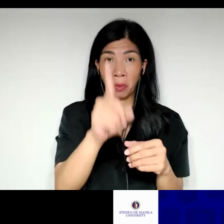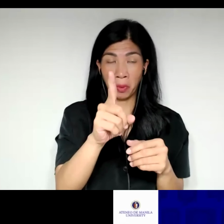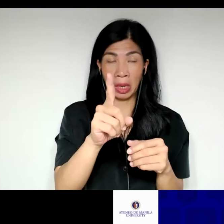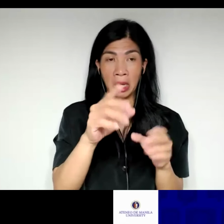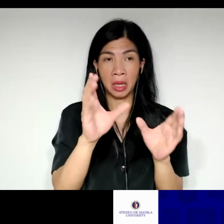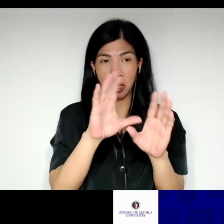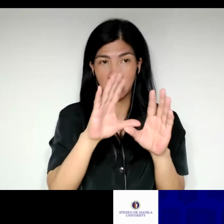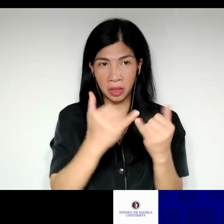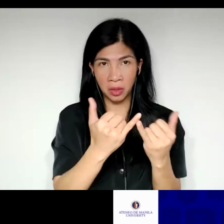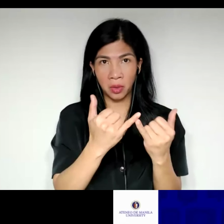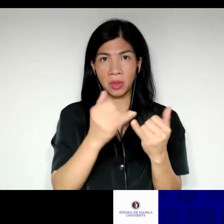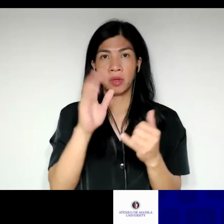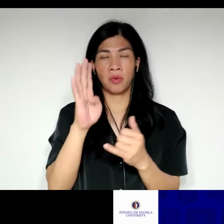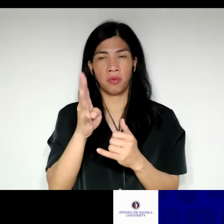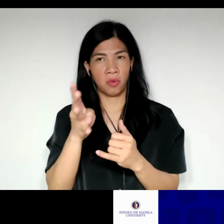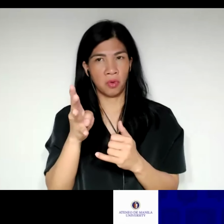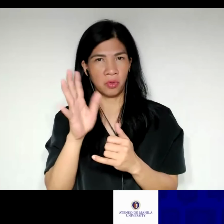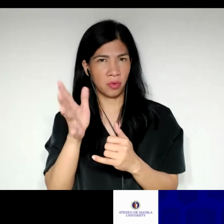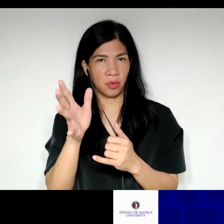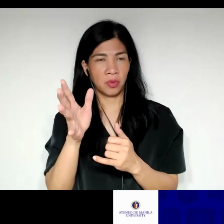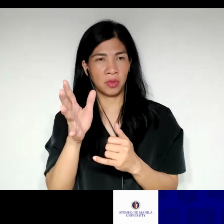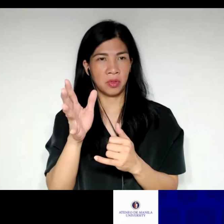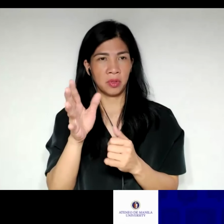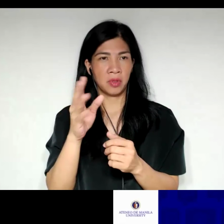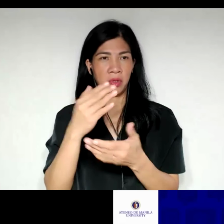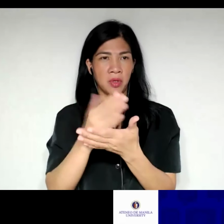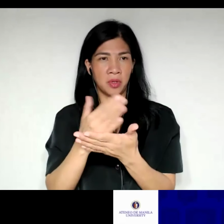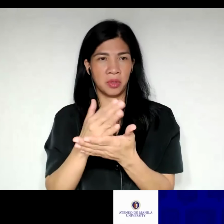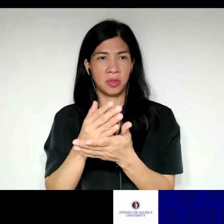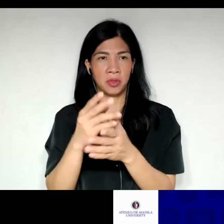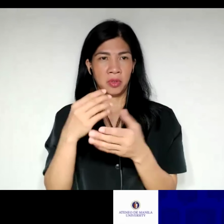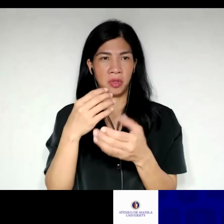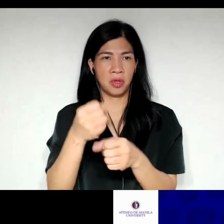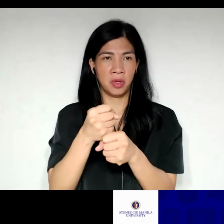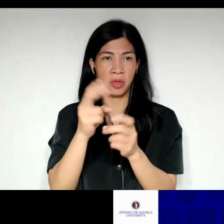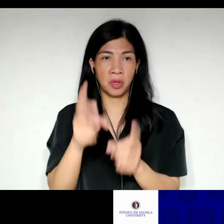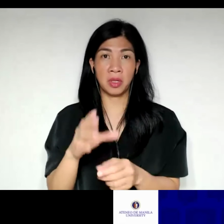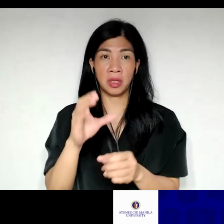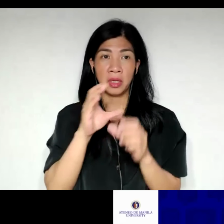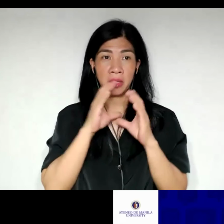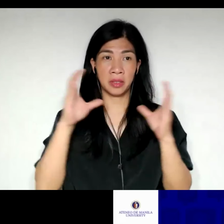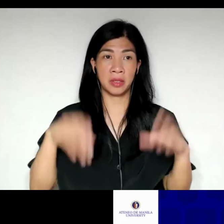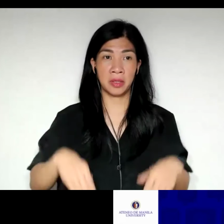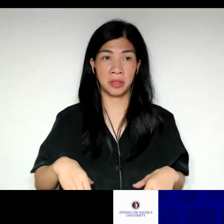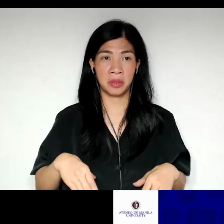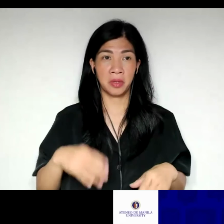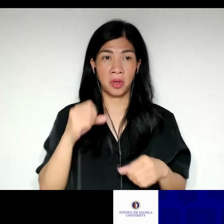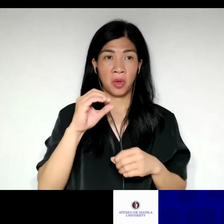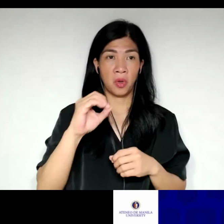and 40% or 50% of the shareholder is a a Chinese Wow. corporation owned